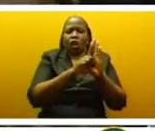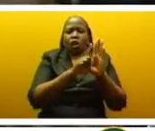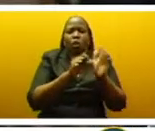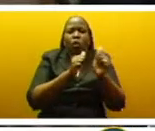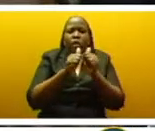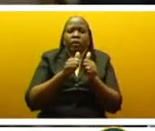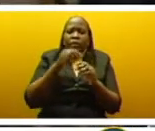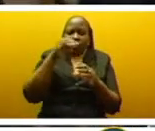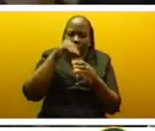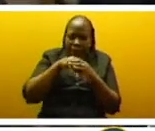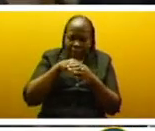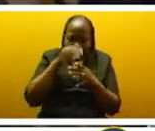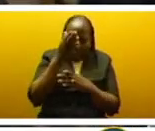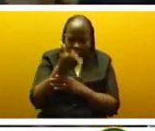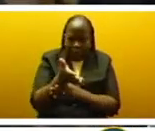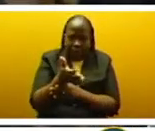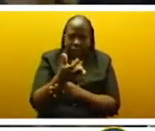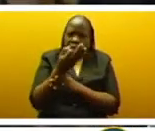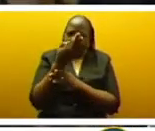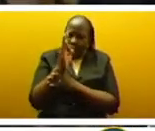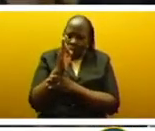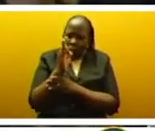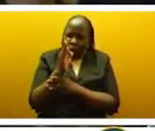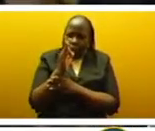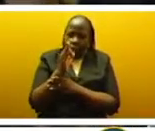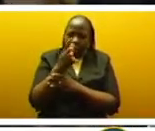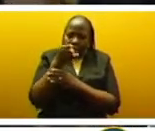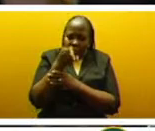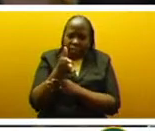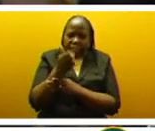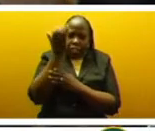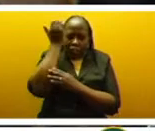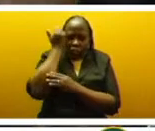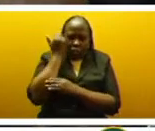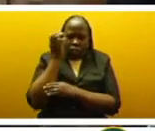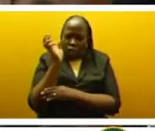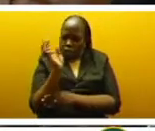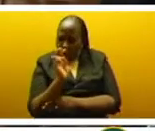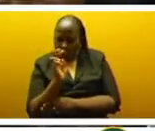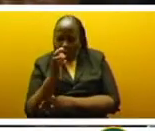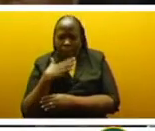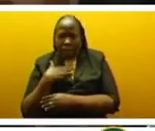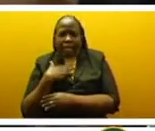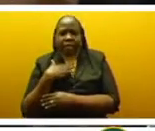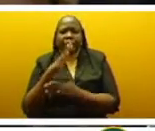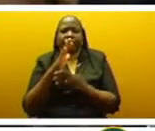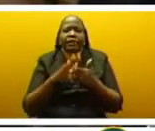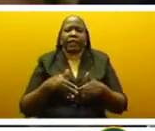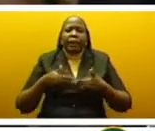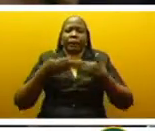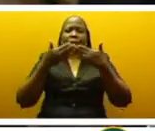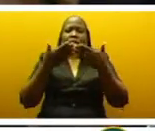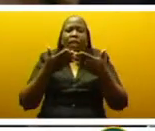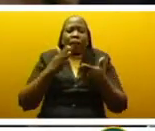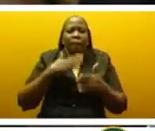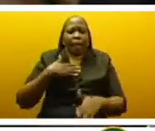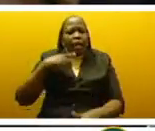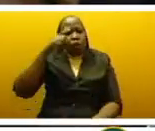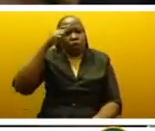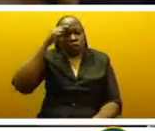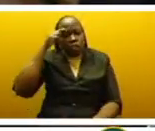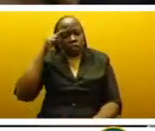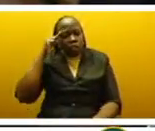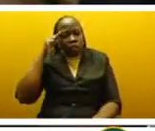place. If your lordships and your ladyships will look at my submissions, my original submissions we